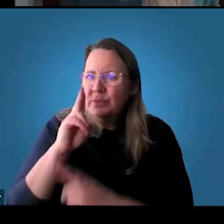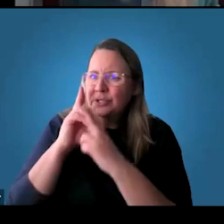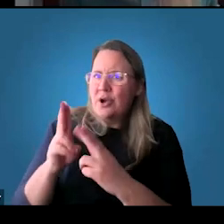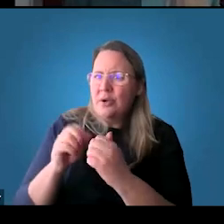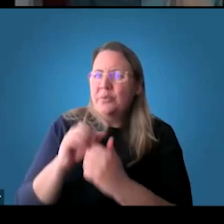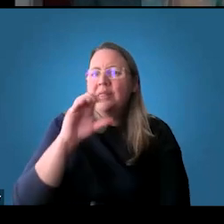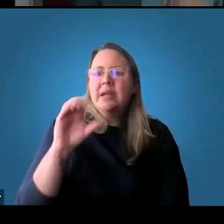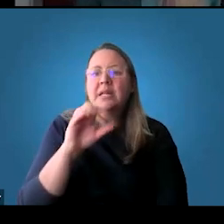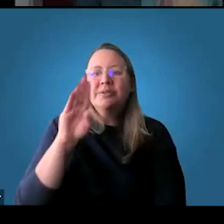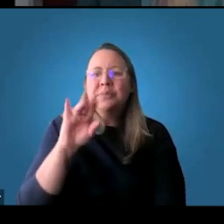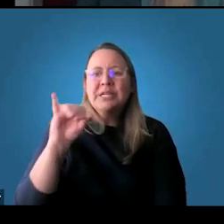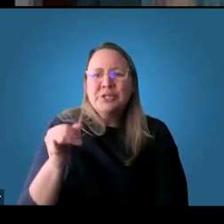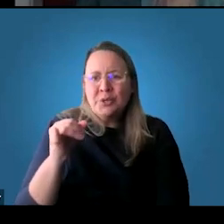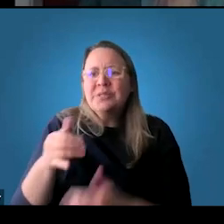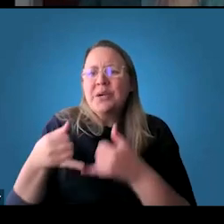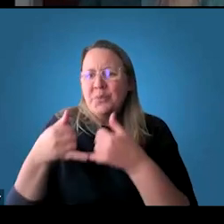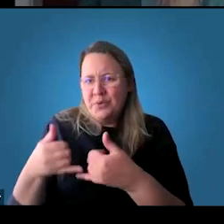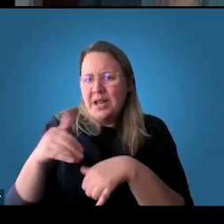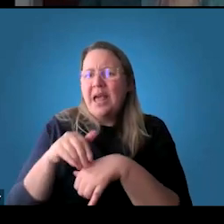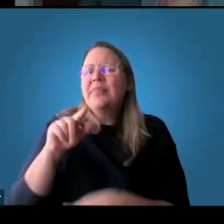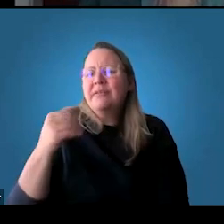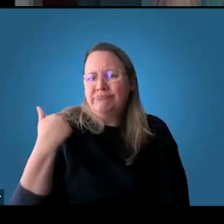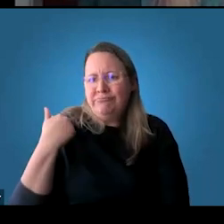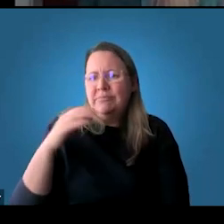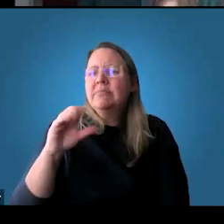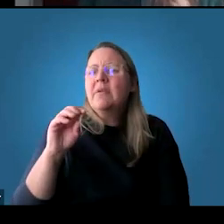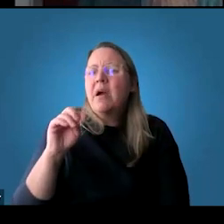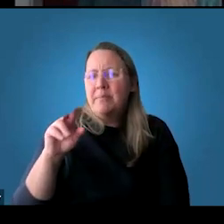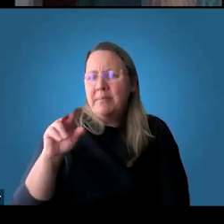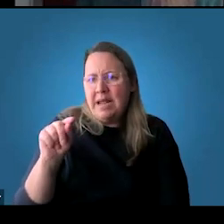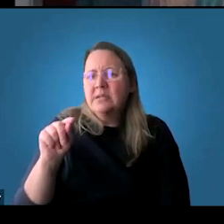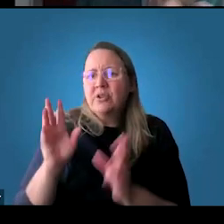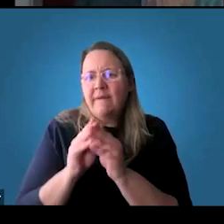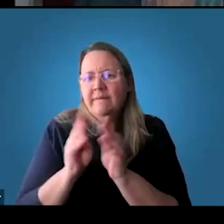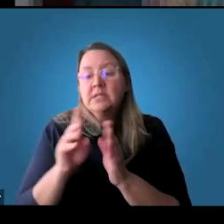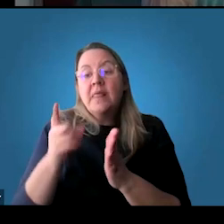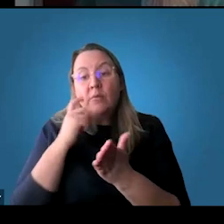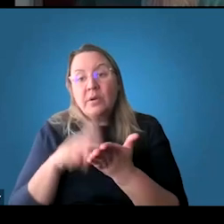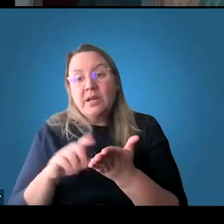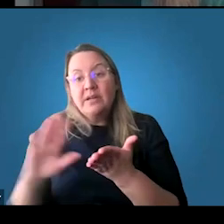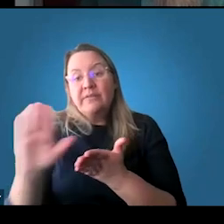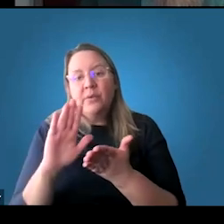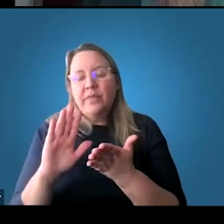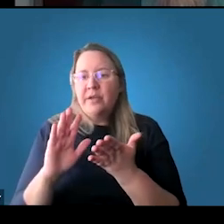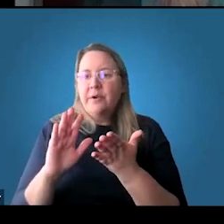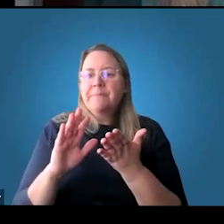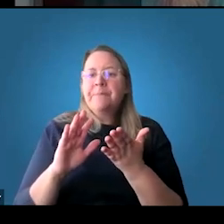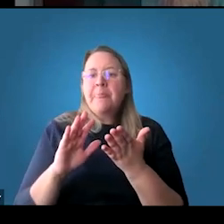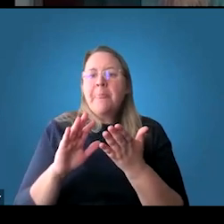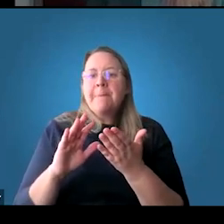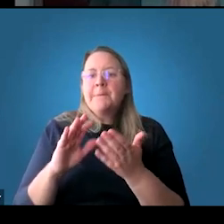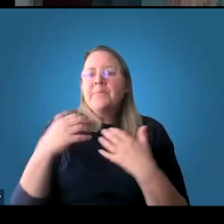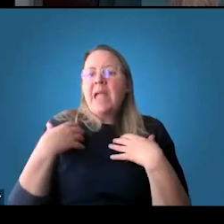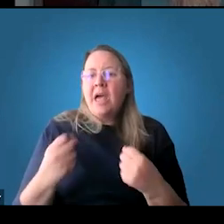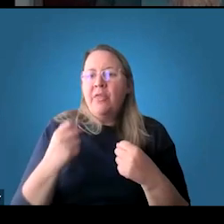Clarence B. Jones Impact Award at the 2024 ComNet Conference. They were recognized for their Health for All campaign, which was